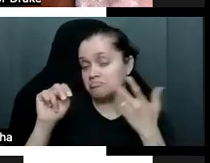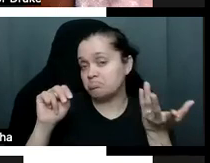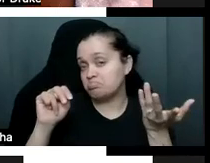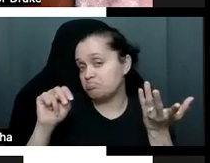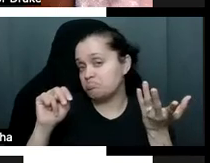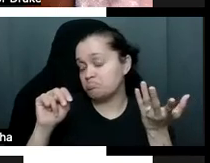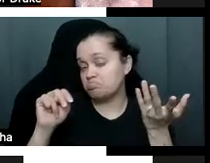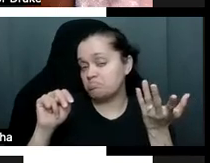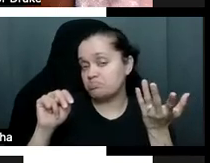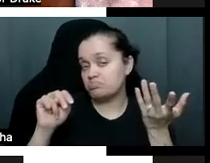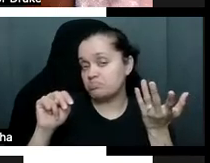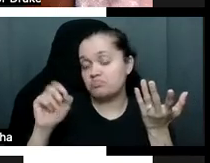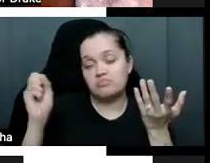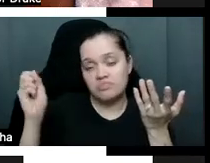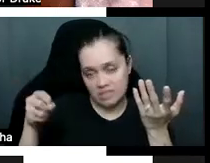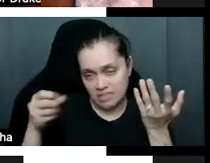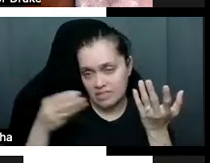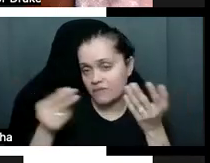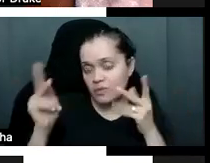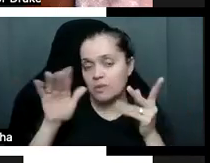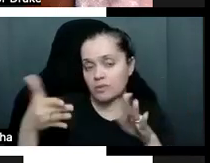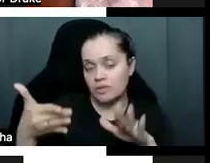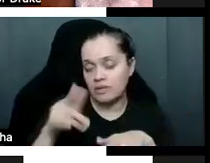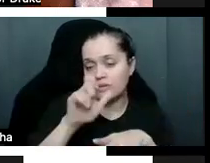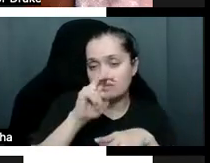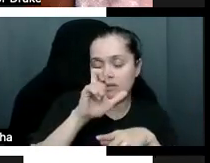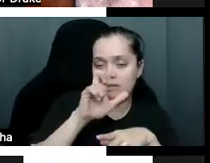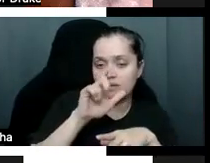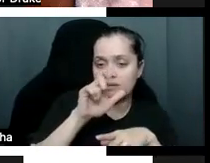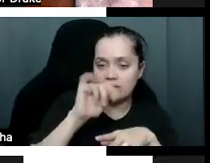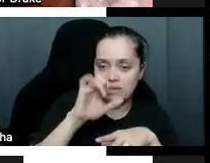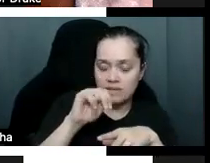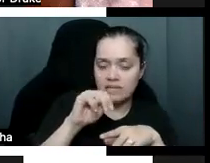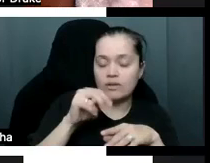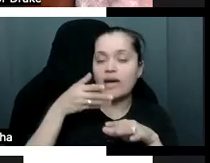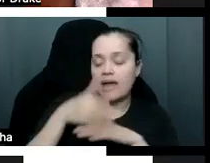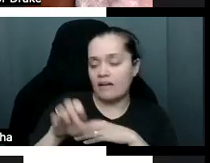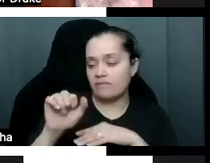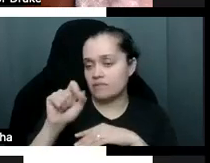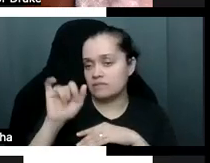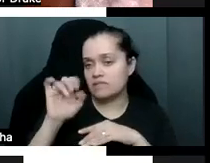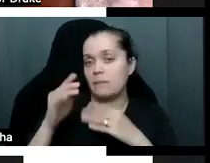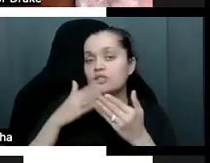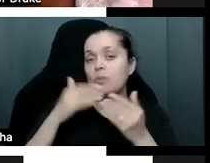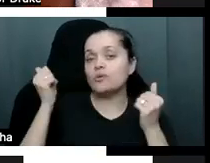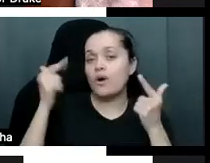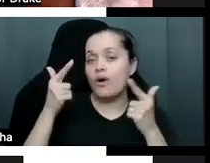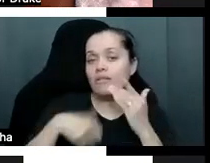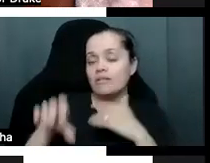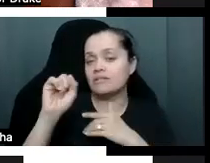Now, yes, a few people died under Lenin or a few people died after Stalin, but it's almost all under